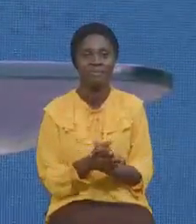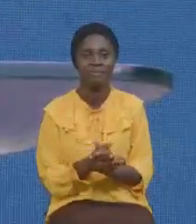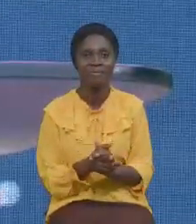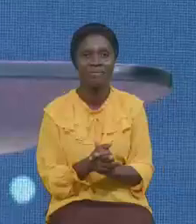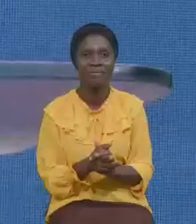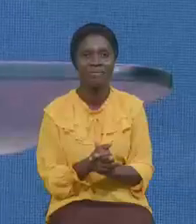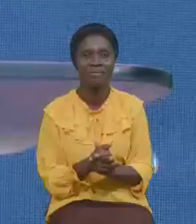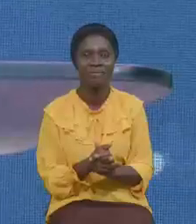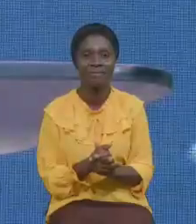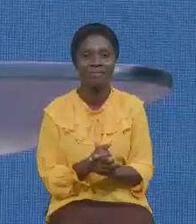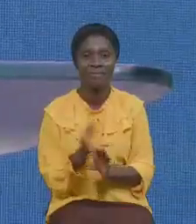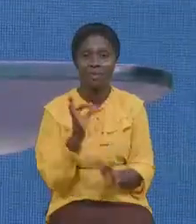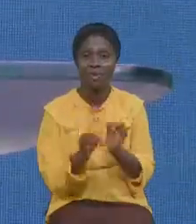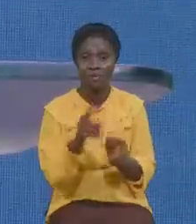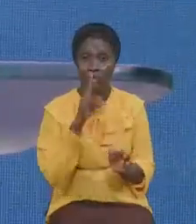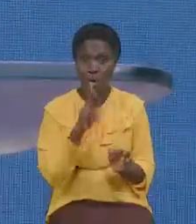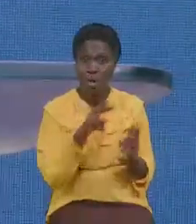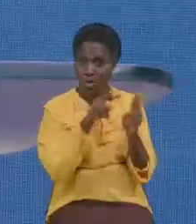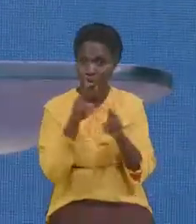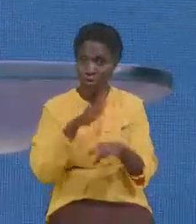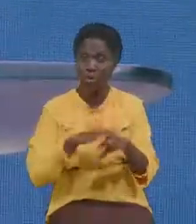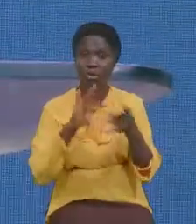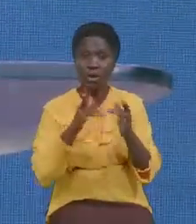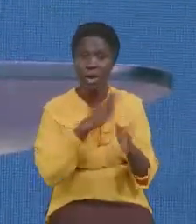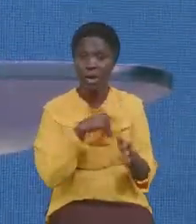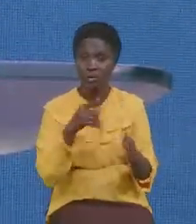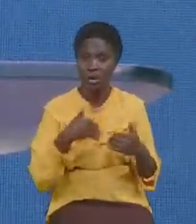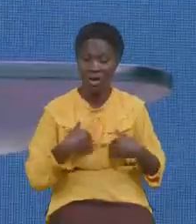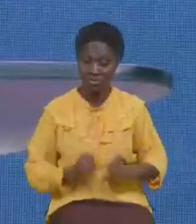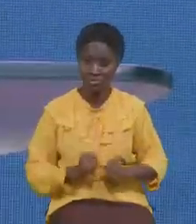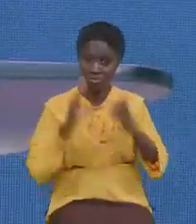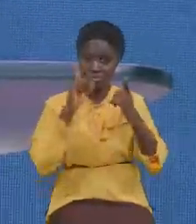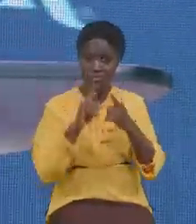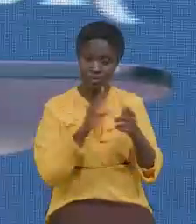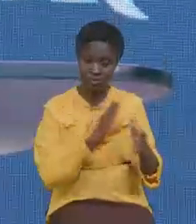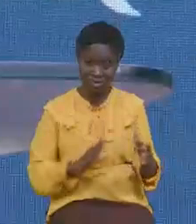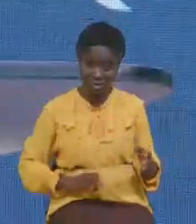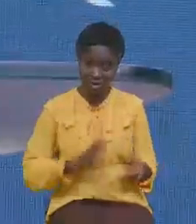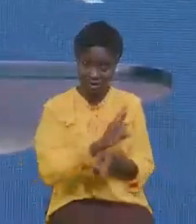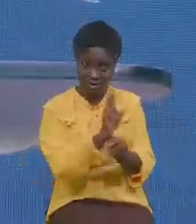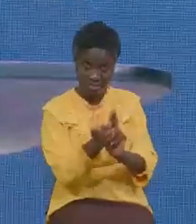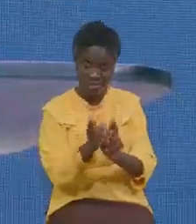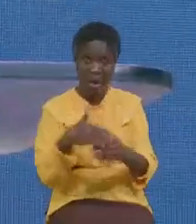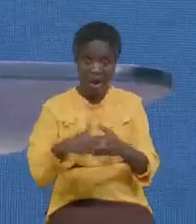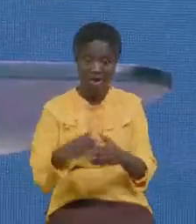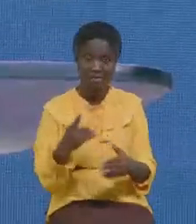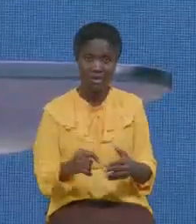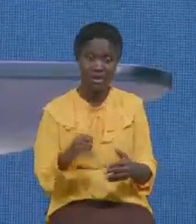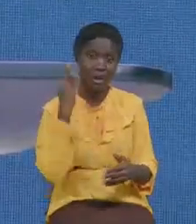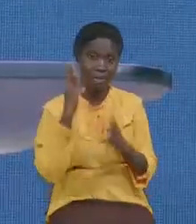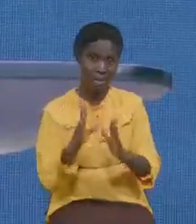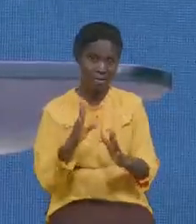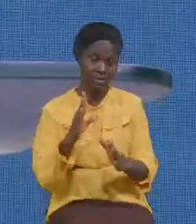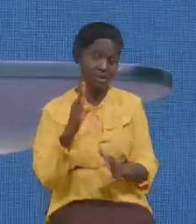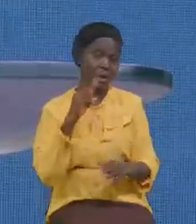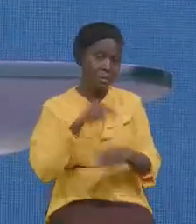If you are watching online and you gave your life to Christ after the pastor's message this evening, there